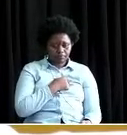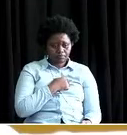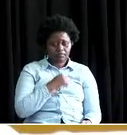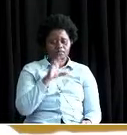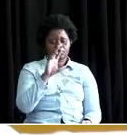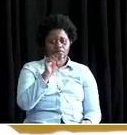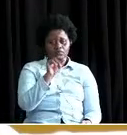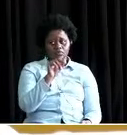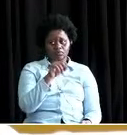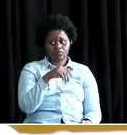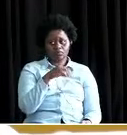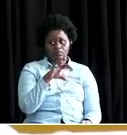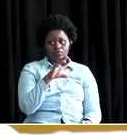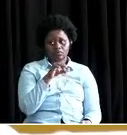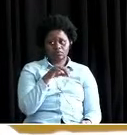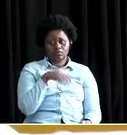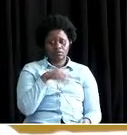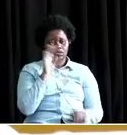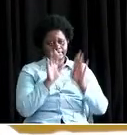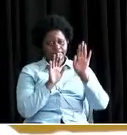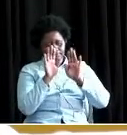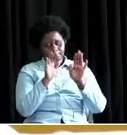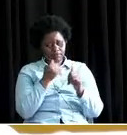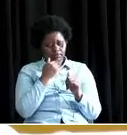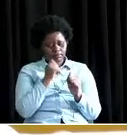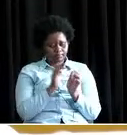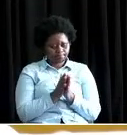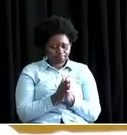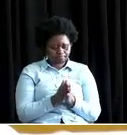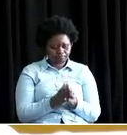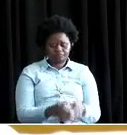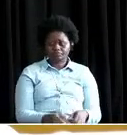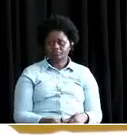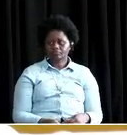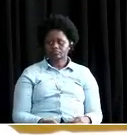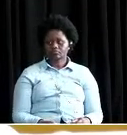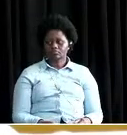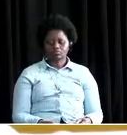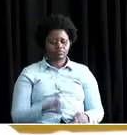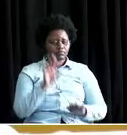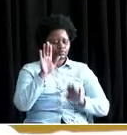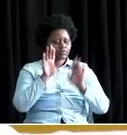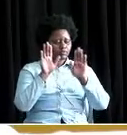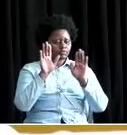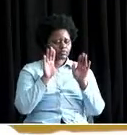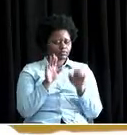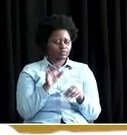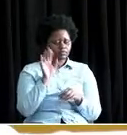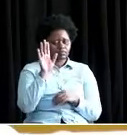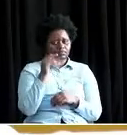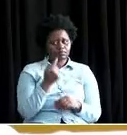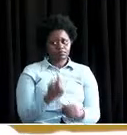call. No. Sense ganjalo. Let me get hands. It's for me, see this on the speak.